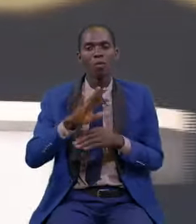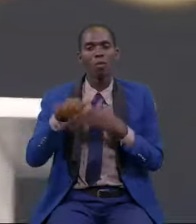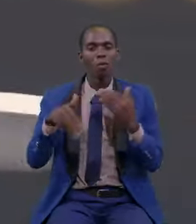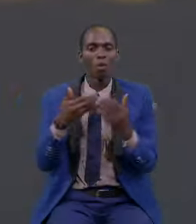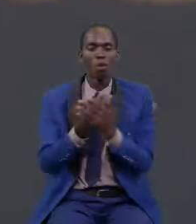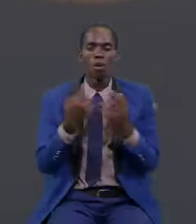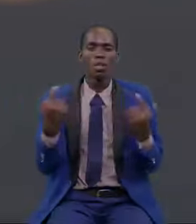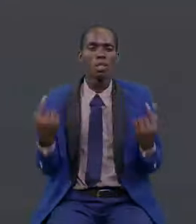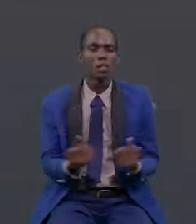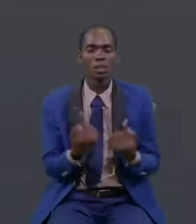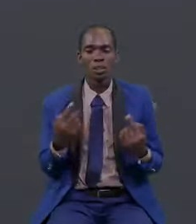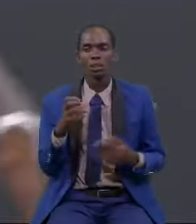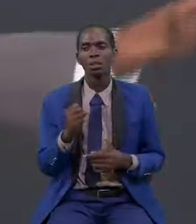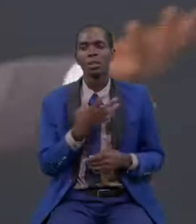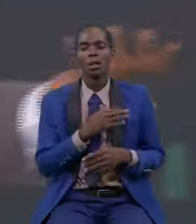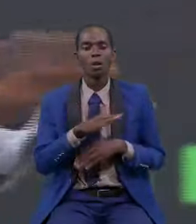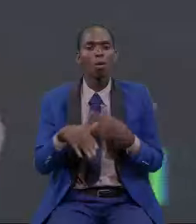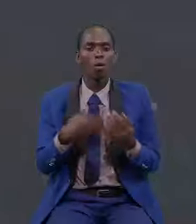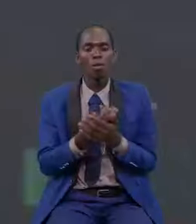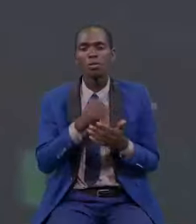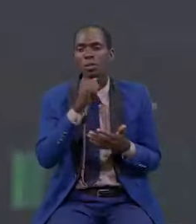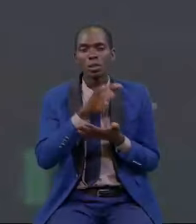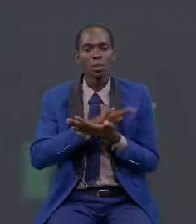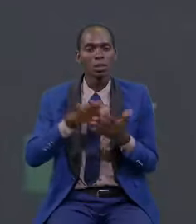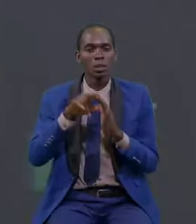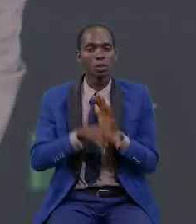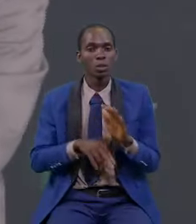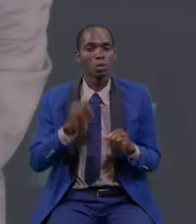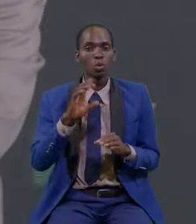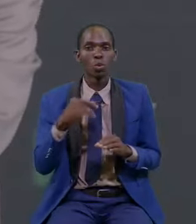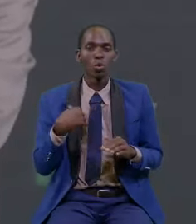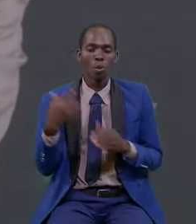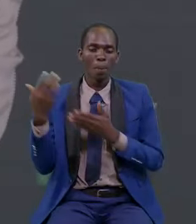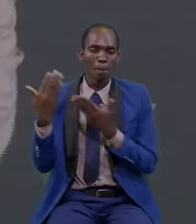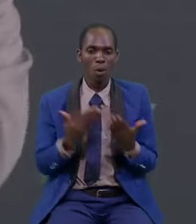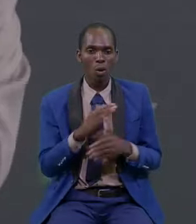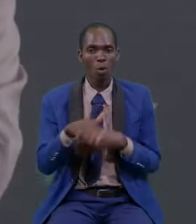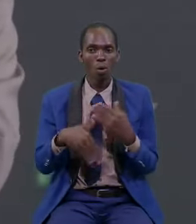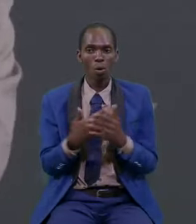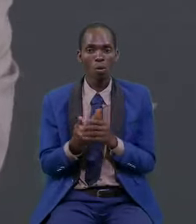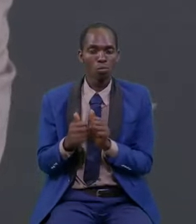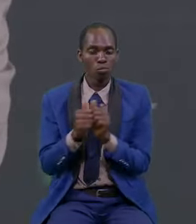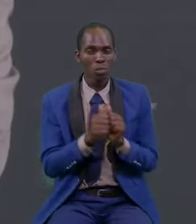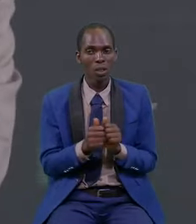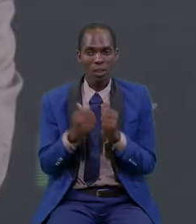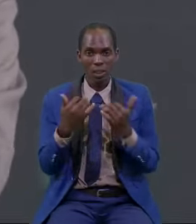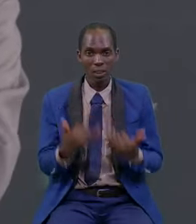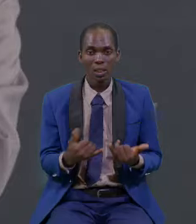all uncleanness. So we're bringing everything together. He is the